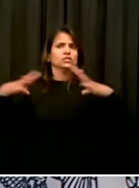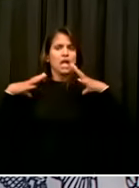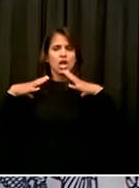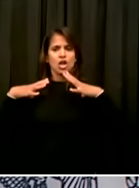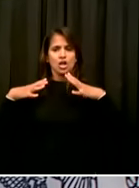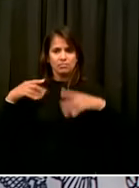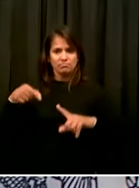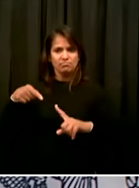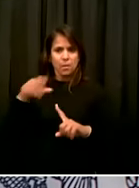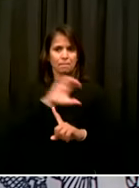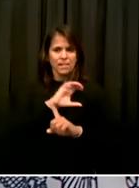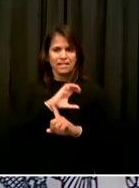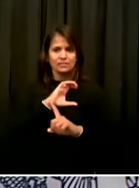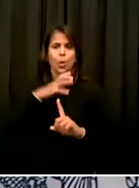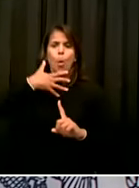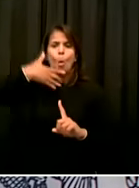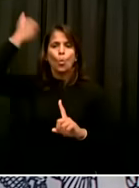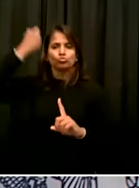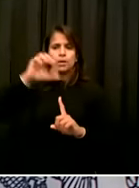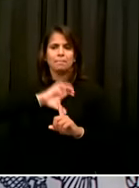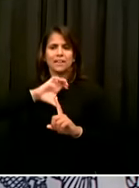in savings right there.